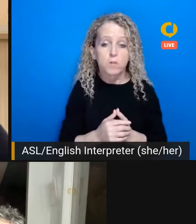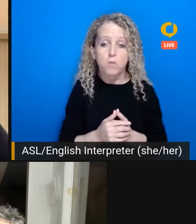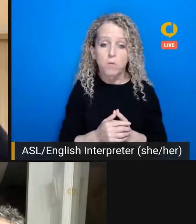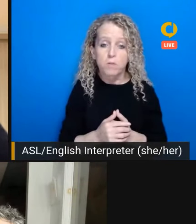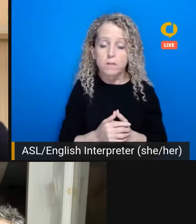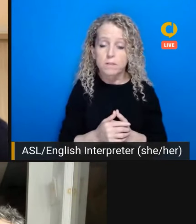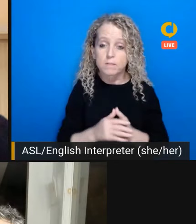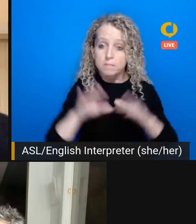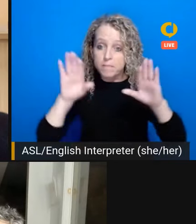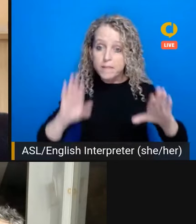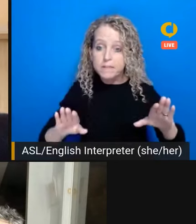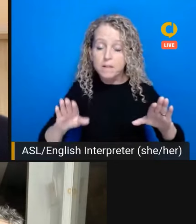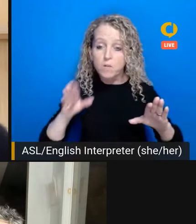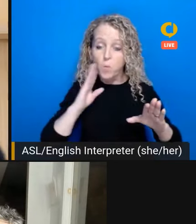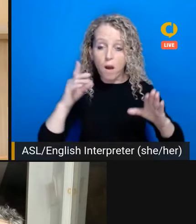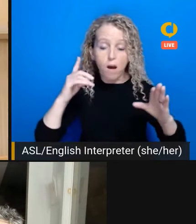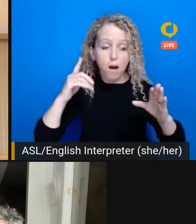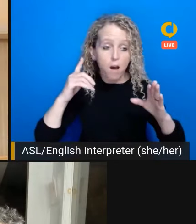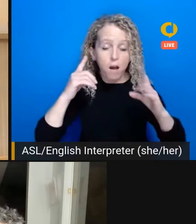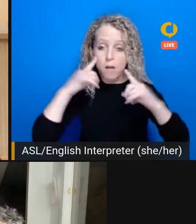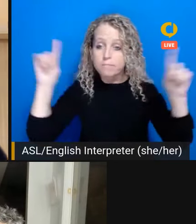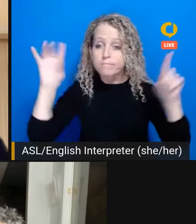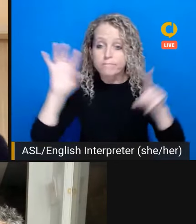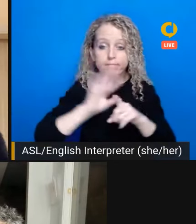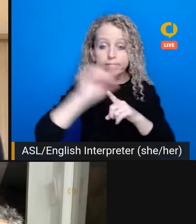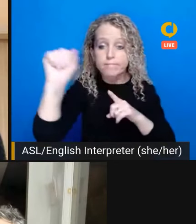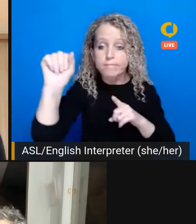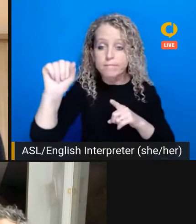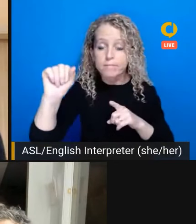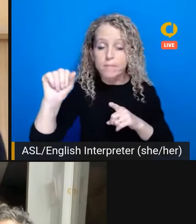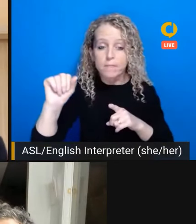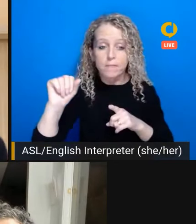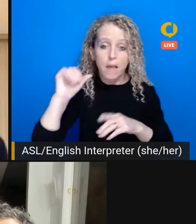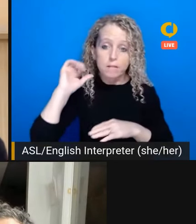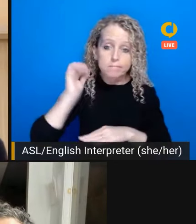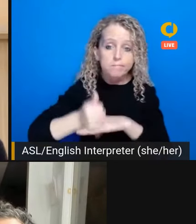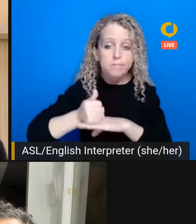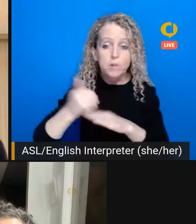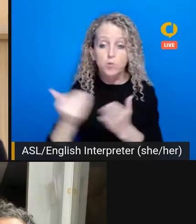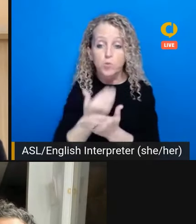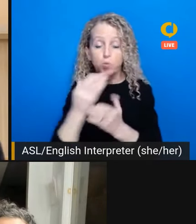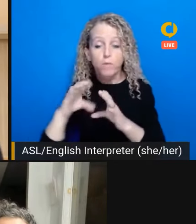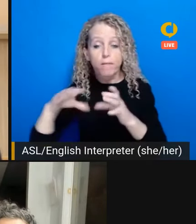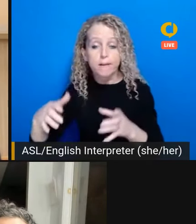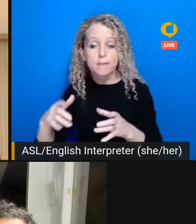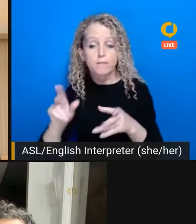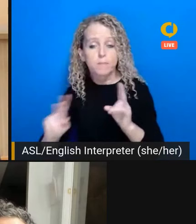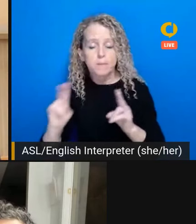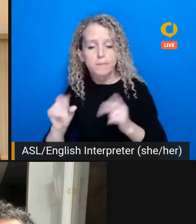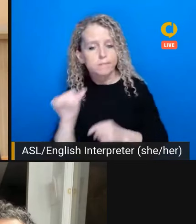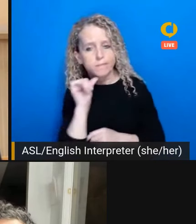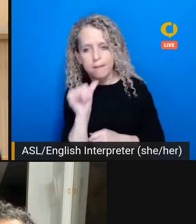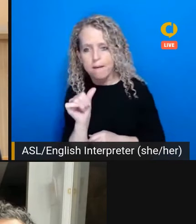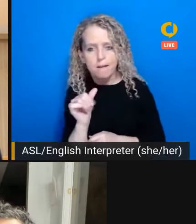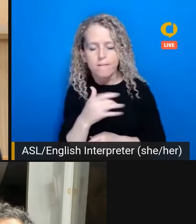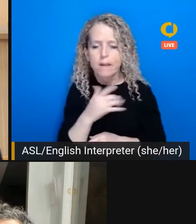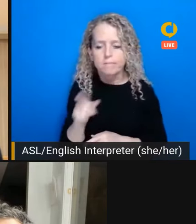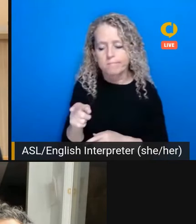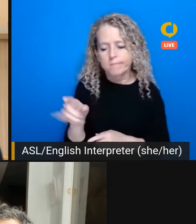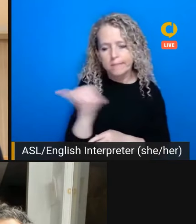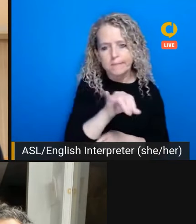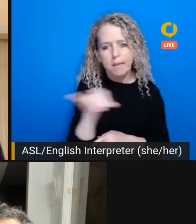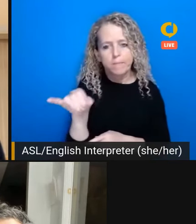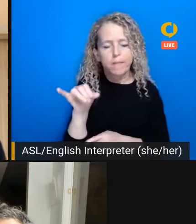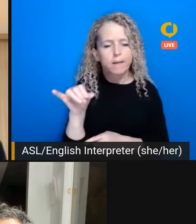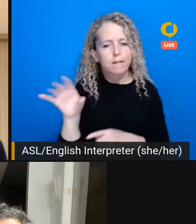a new well-heeled class of individuals. That kind of work seems more like factory work than knowledge